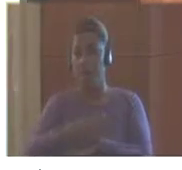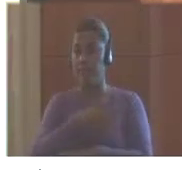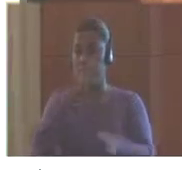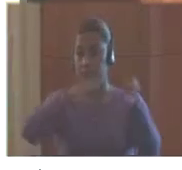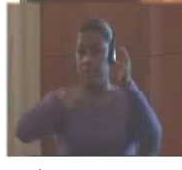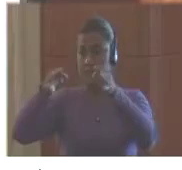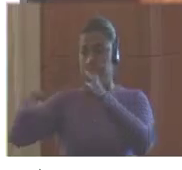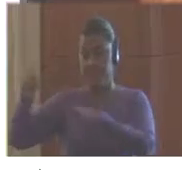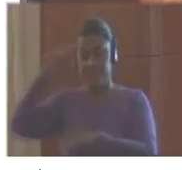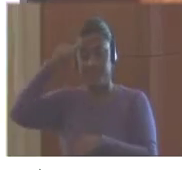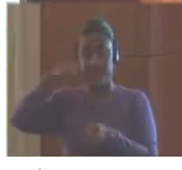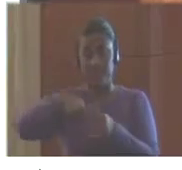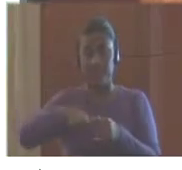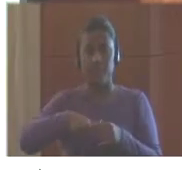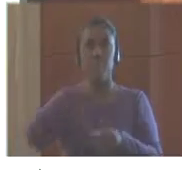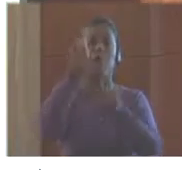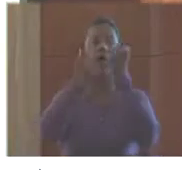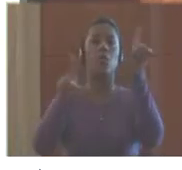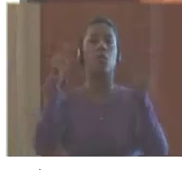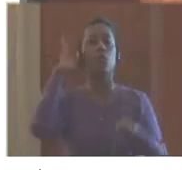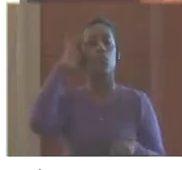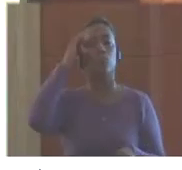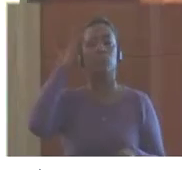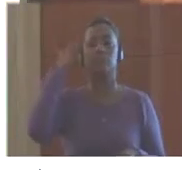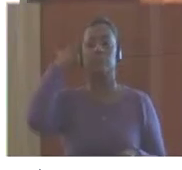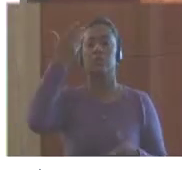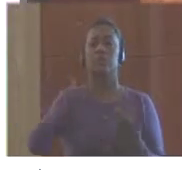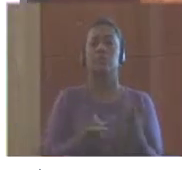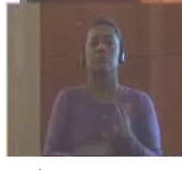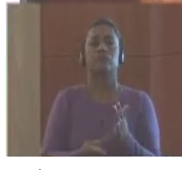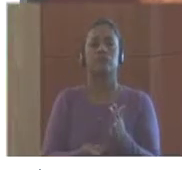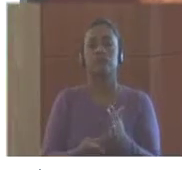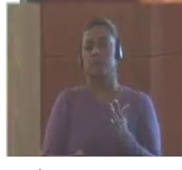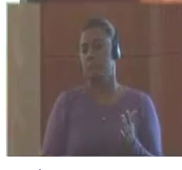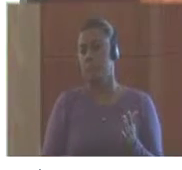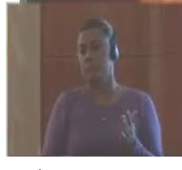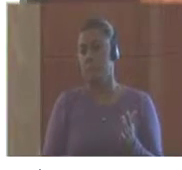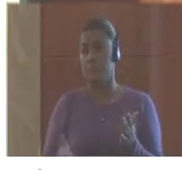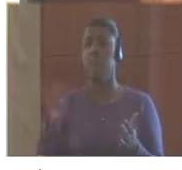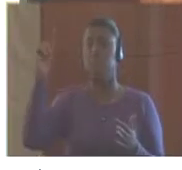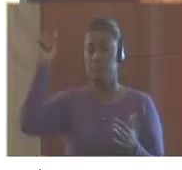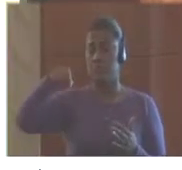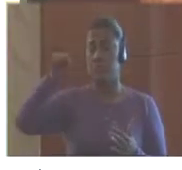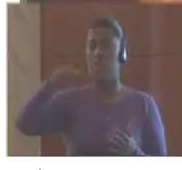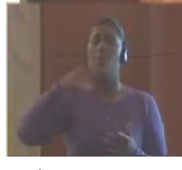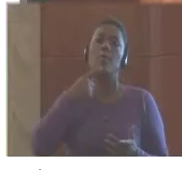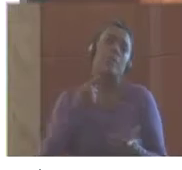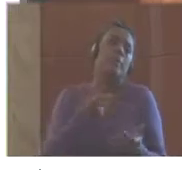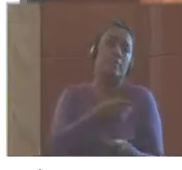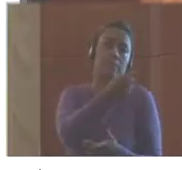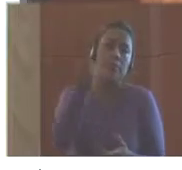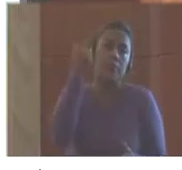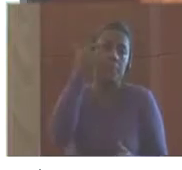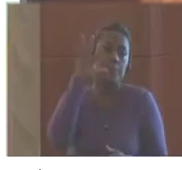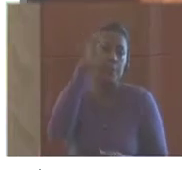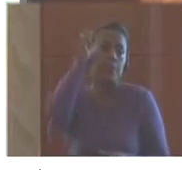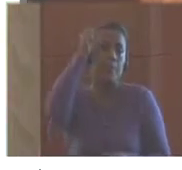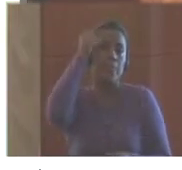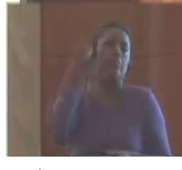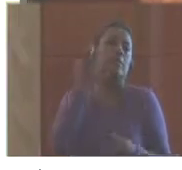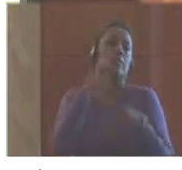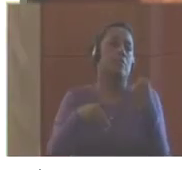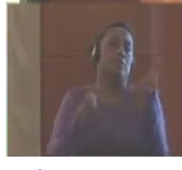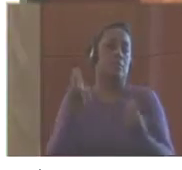translated in the index that will be distributed later. And here the idea is more or less to say if we